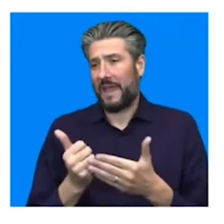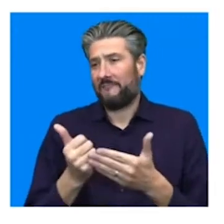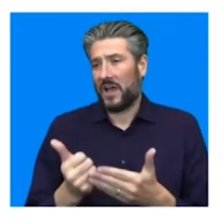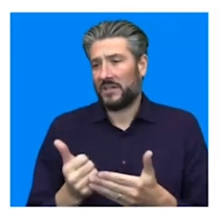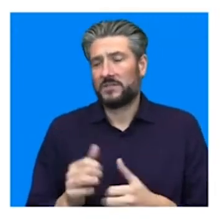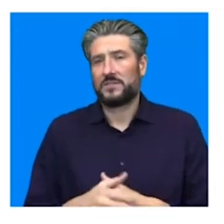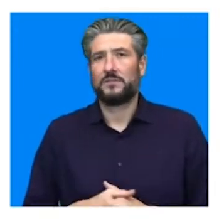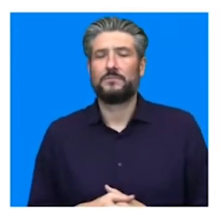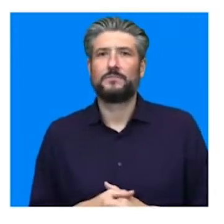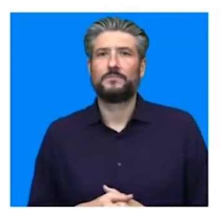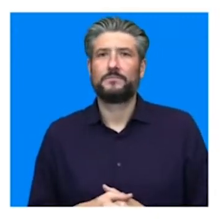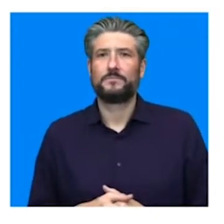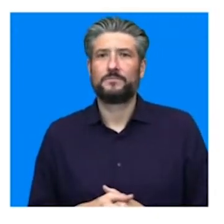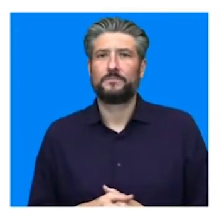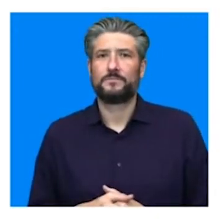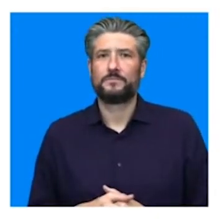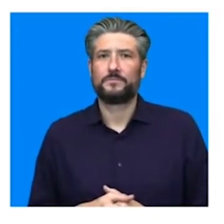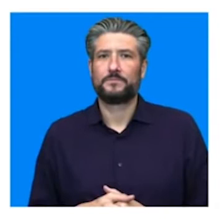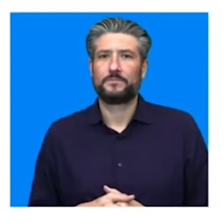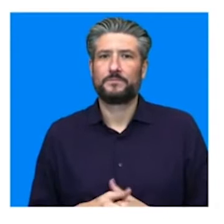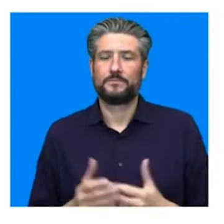to what